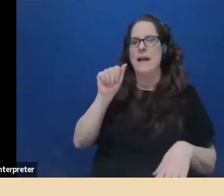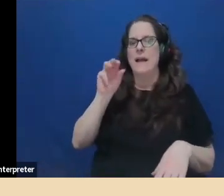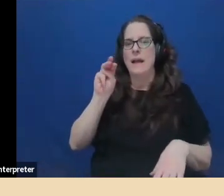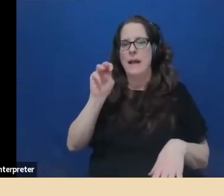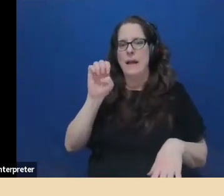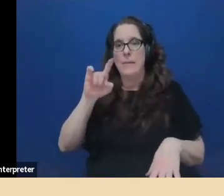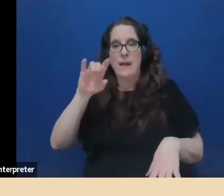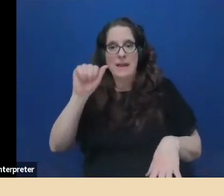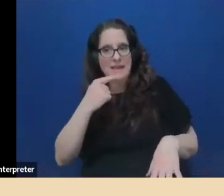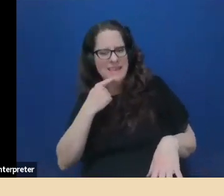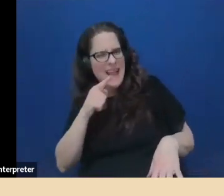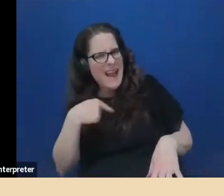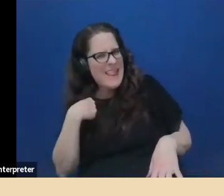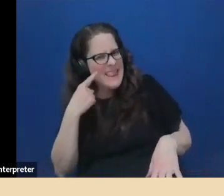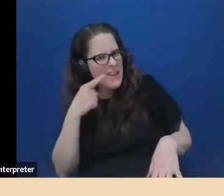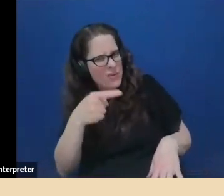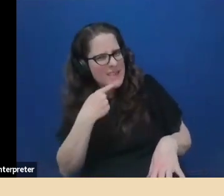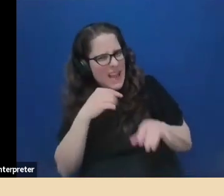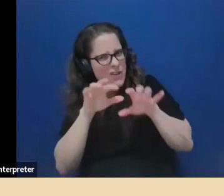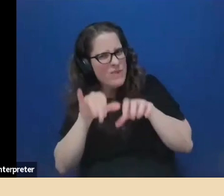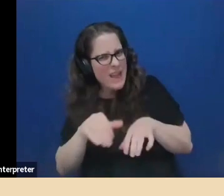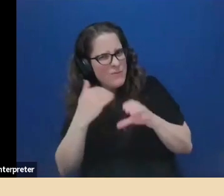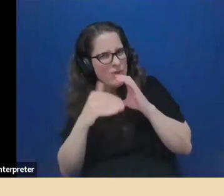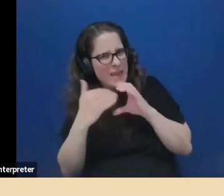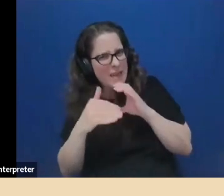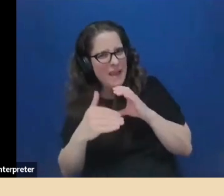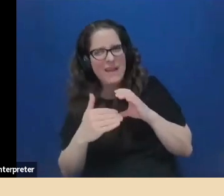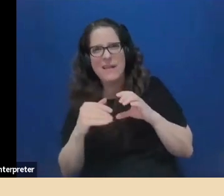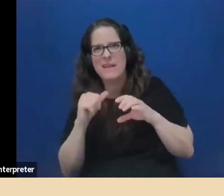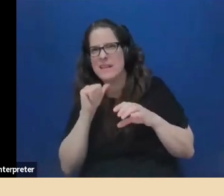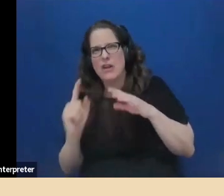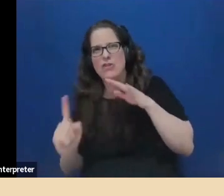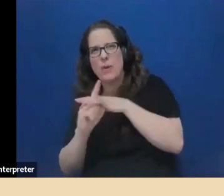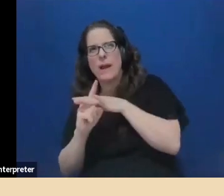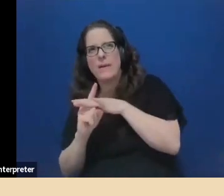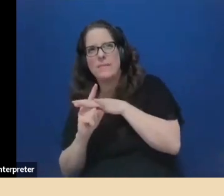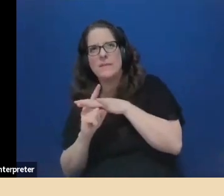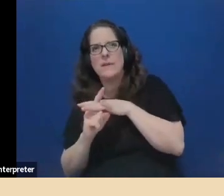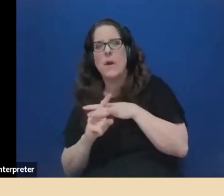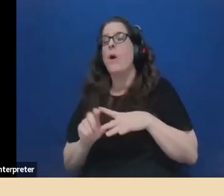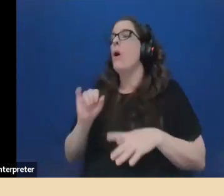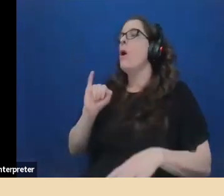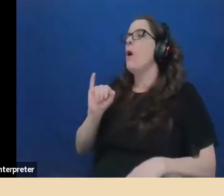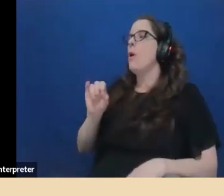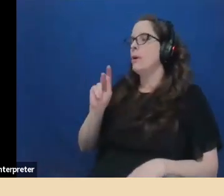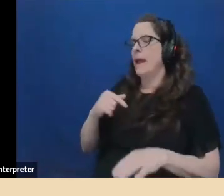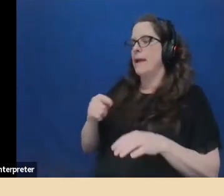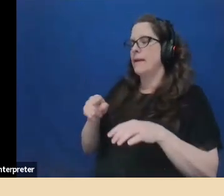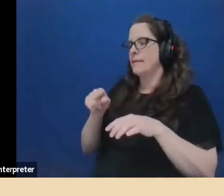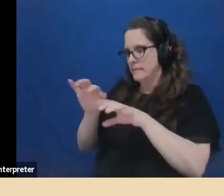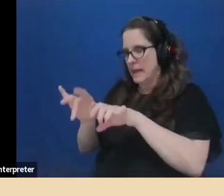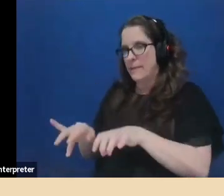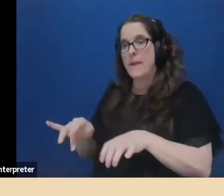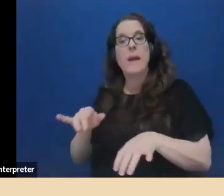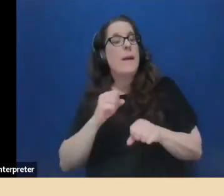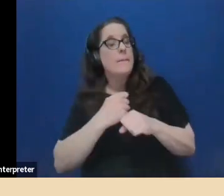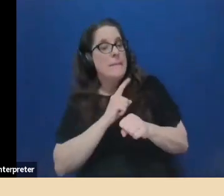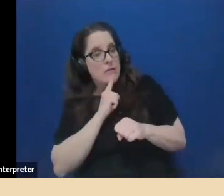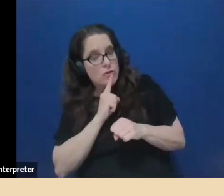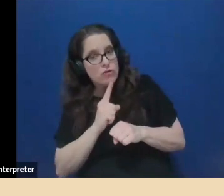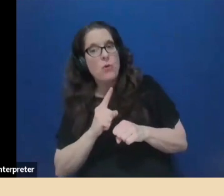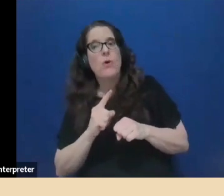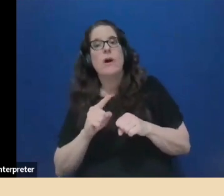My Because email. I think you said that you put the your email chat? in the chat. Yeah. I So can if put you it there again. just make sure that it's saying when you do it